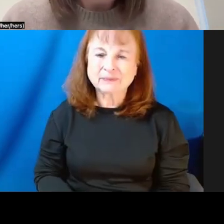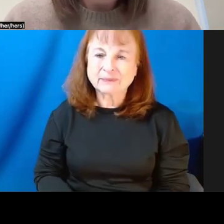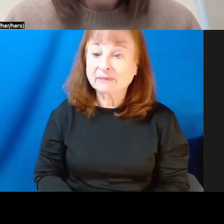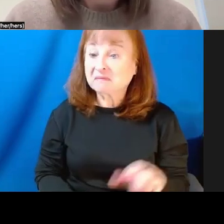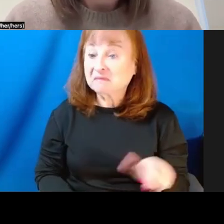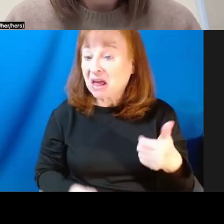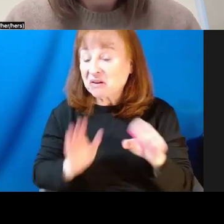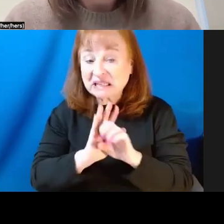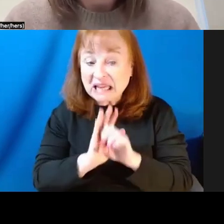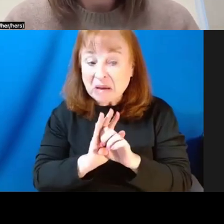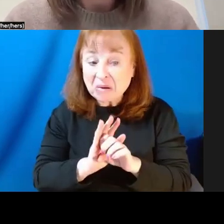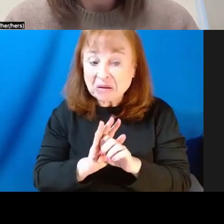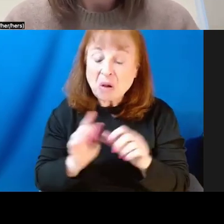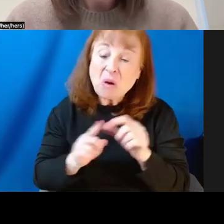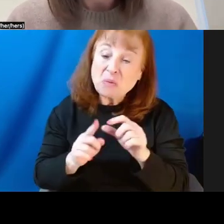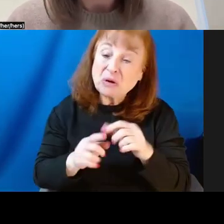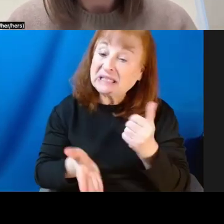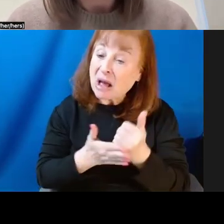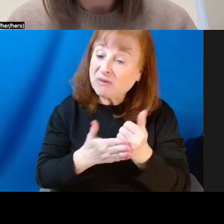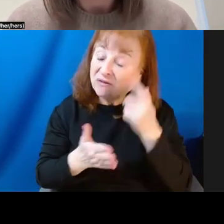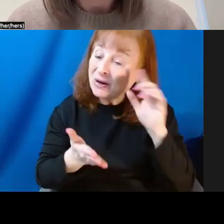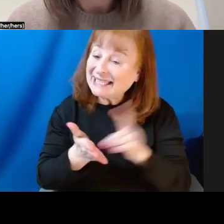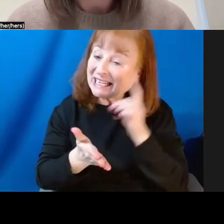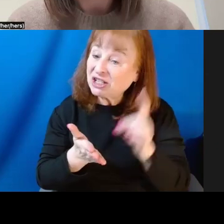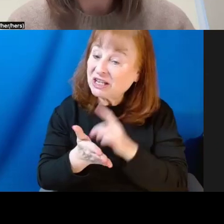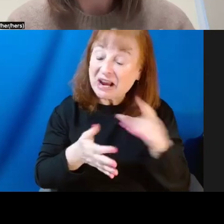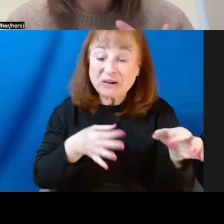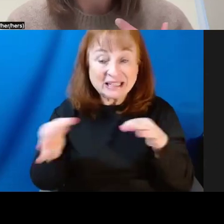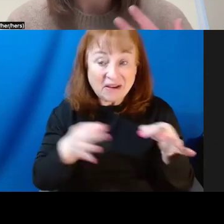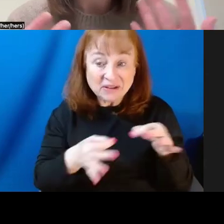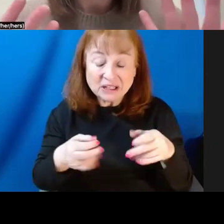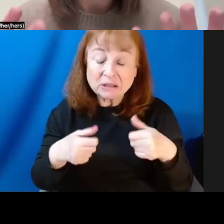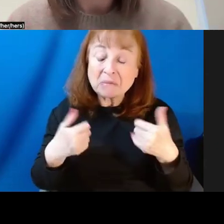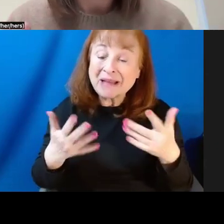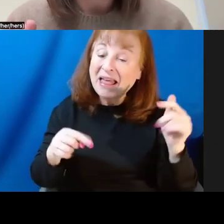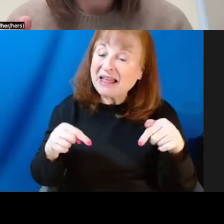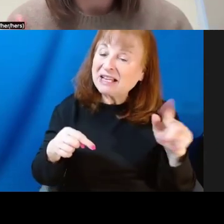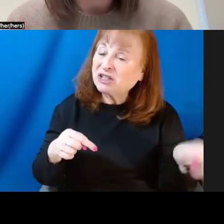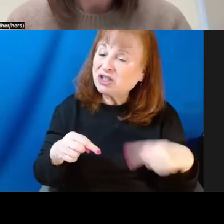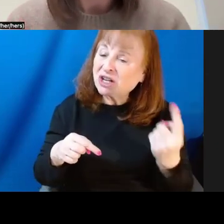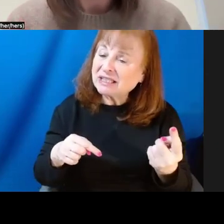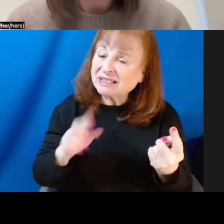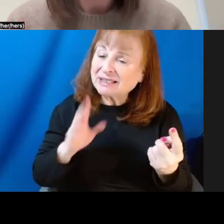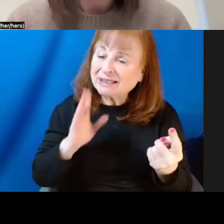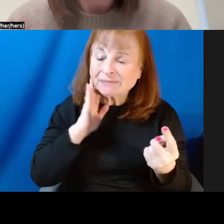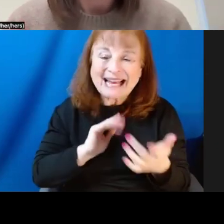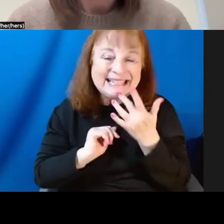Another example is words useful for dictionary definitions. So this is just kind of a taste of all the